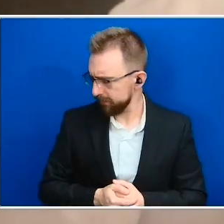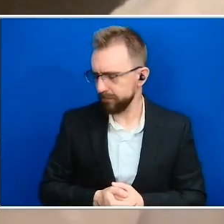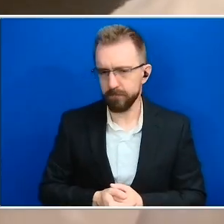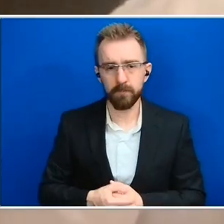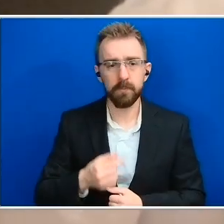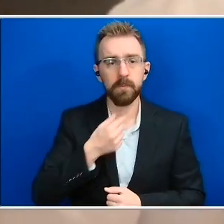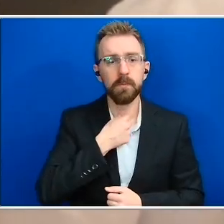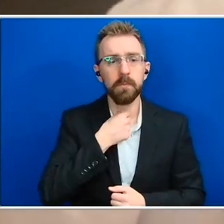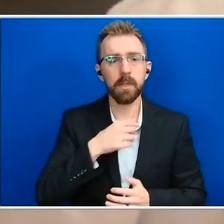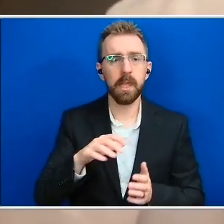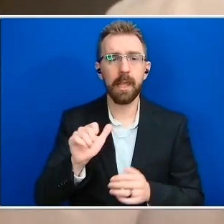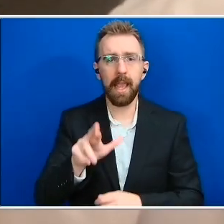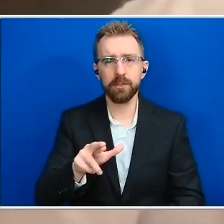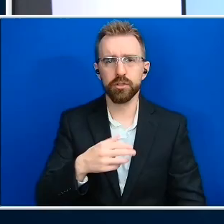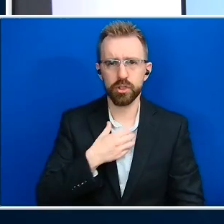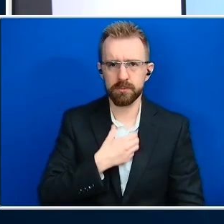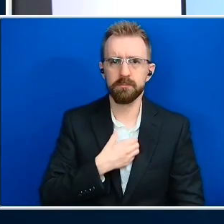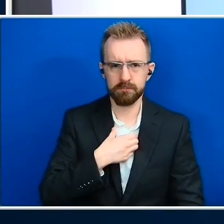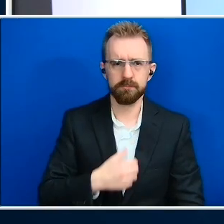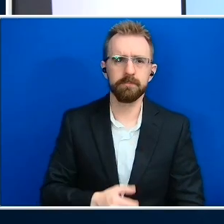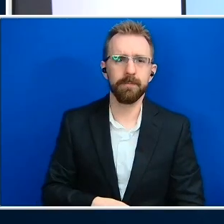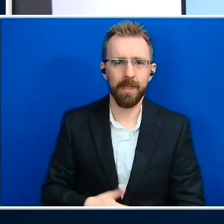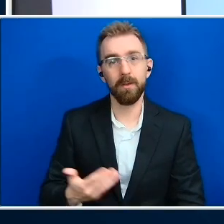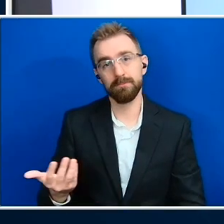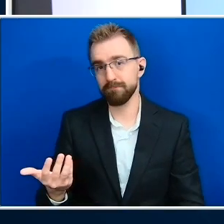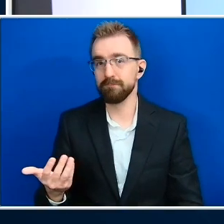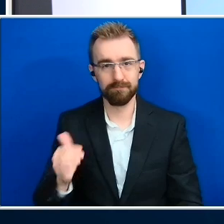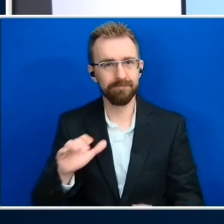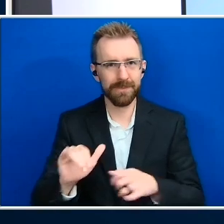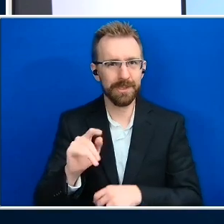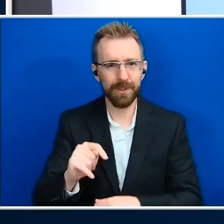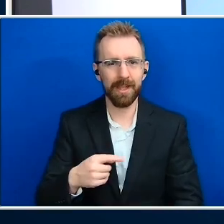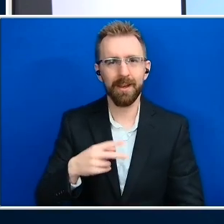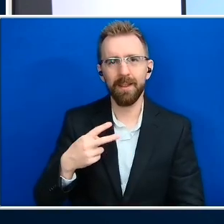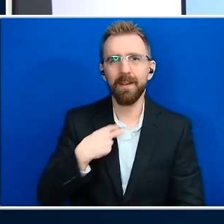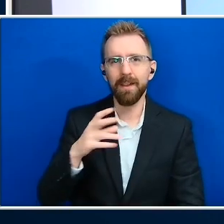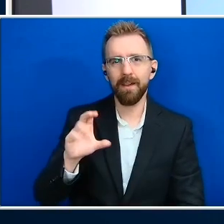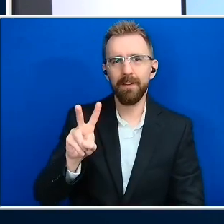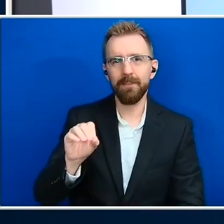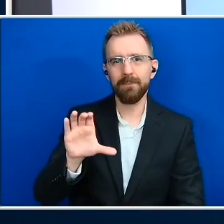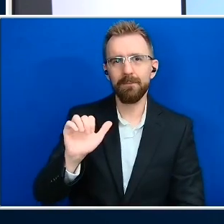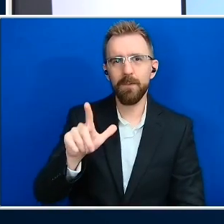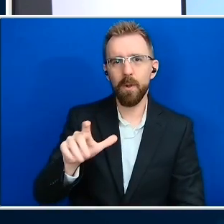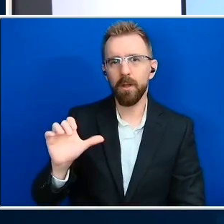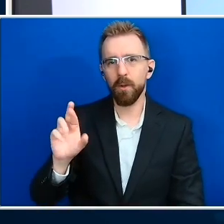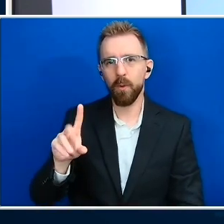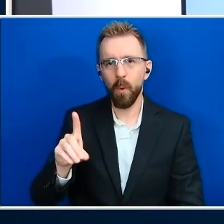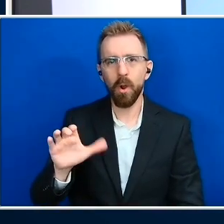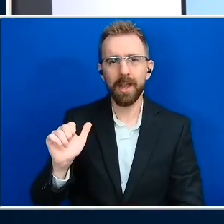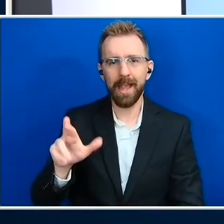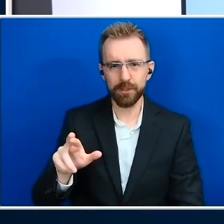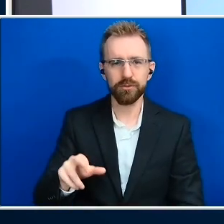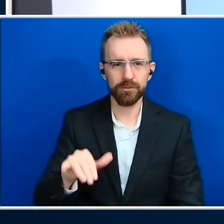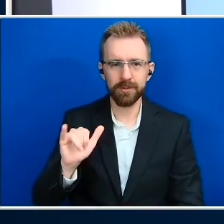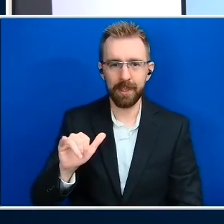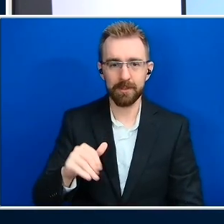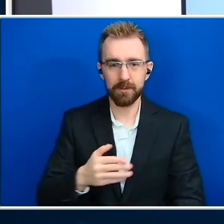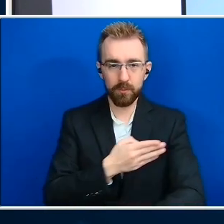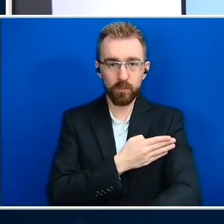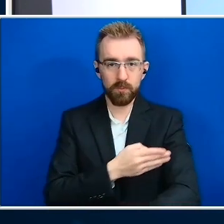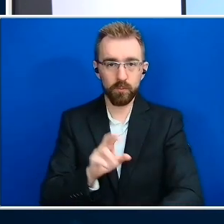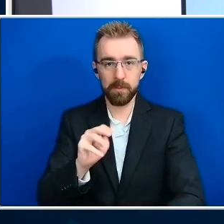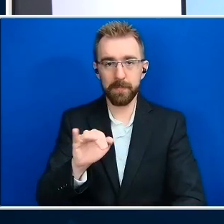cancer. That would do it, vocal cord cancer. And that's in remission?